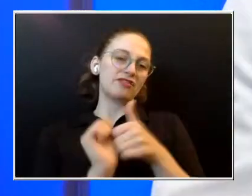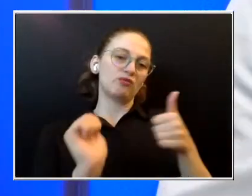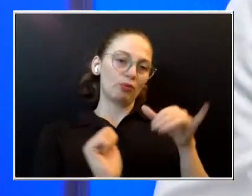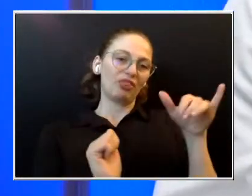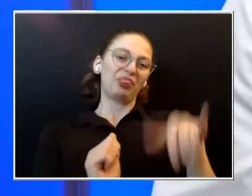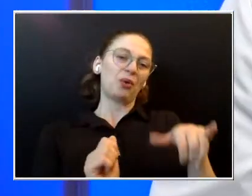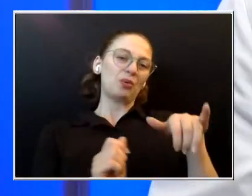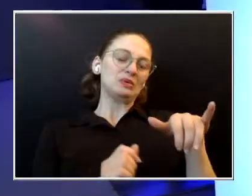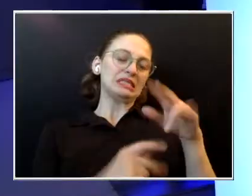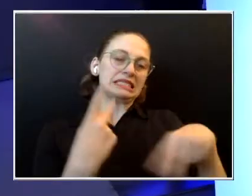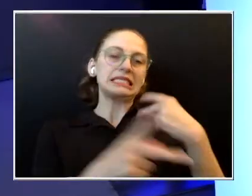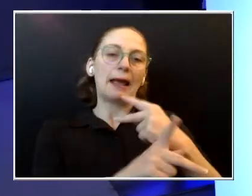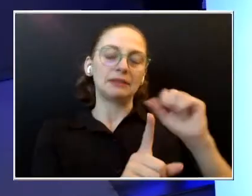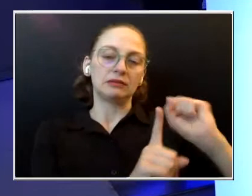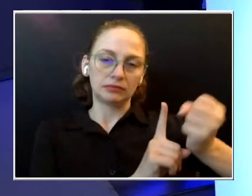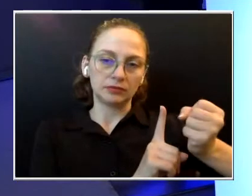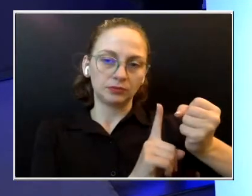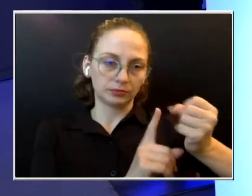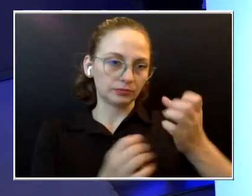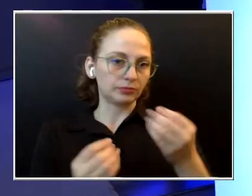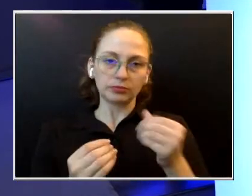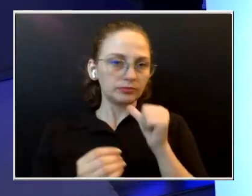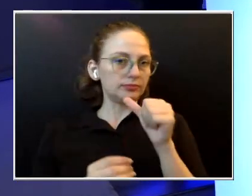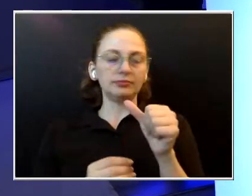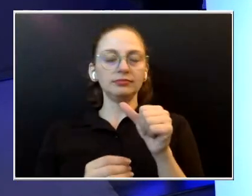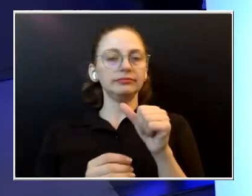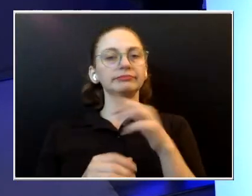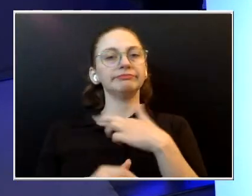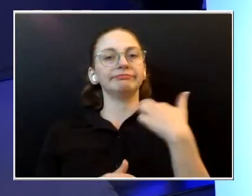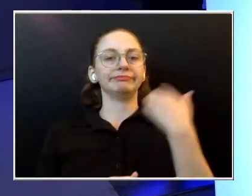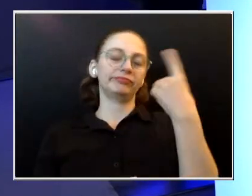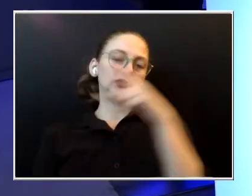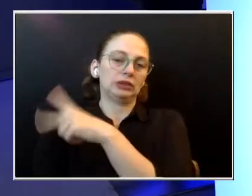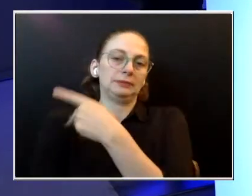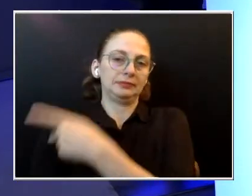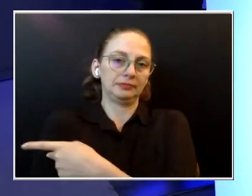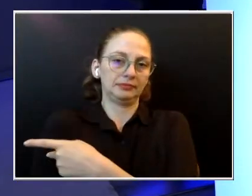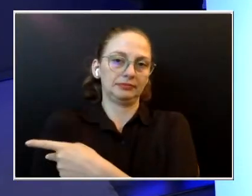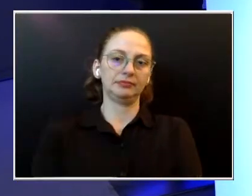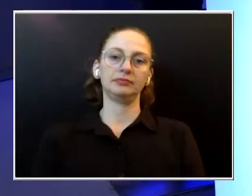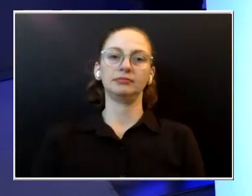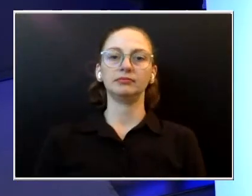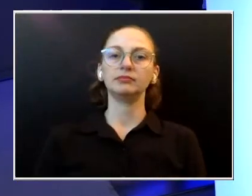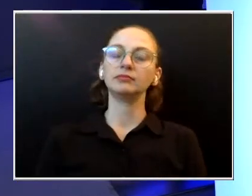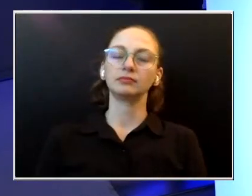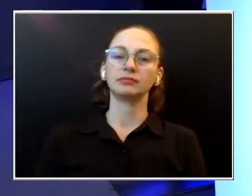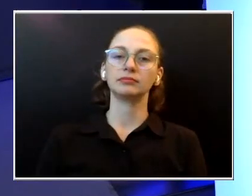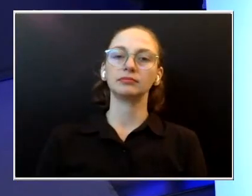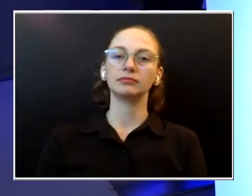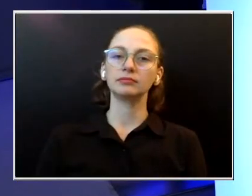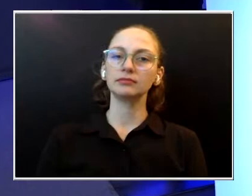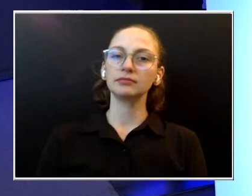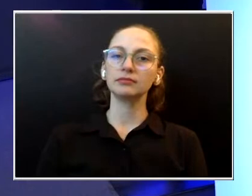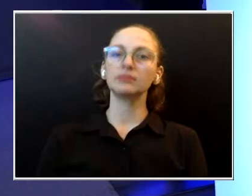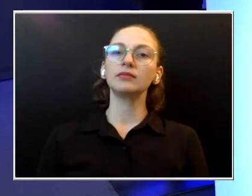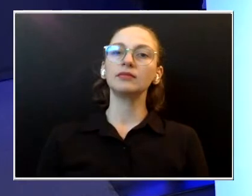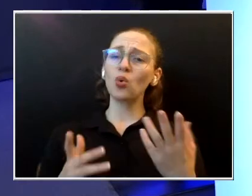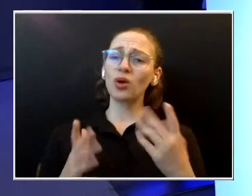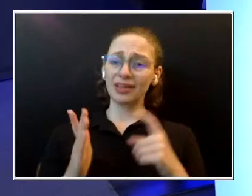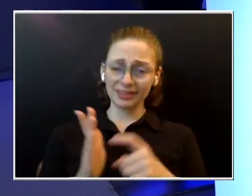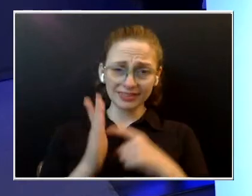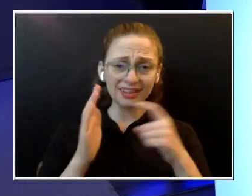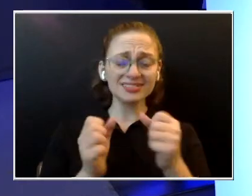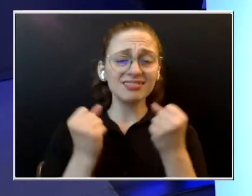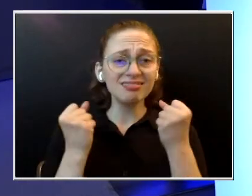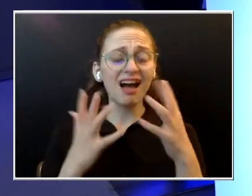reaches the patient. So really, it's the experience being able to do it in the right hands, because it is a highly, I mean, it takes a lot of skill to do this, right? It's not something you just